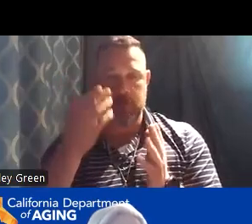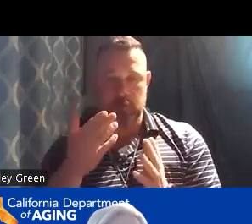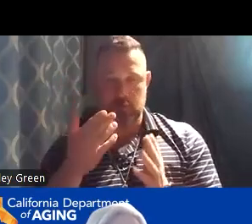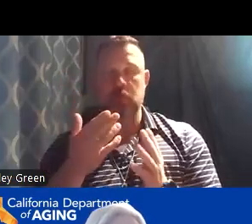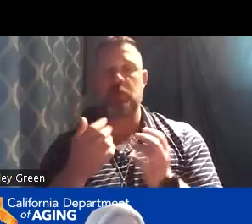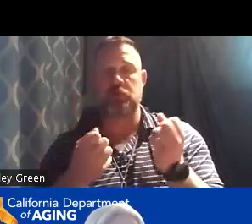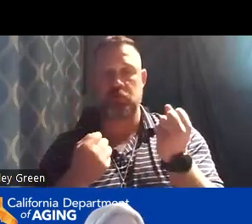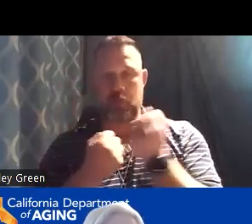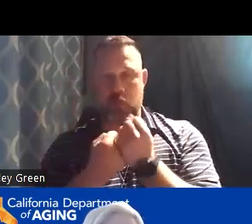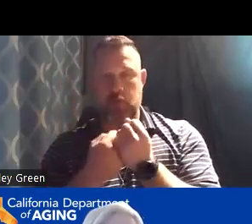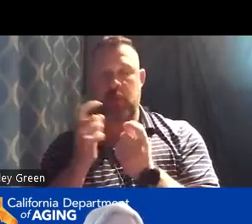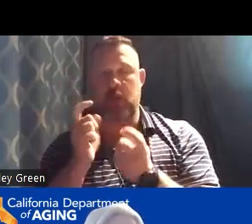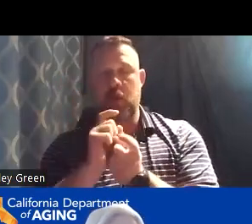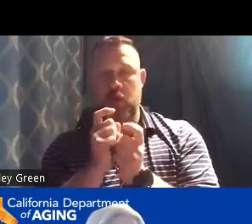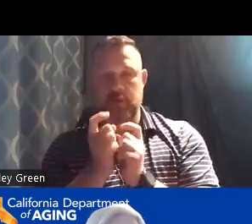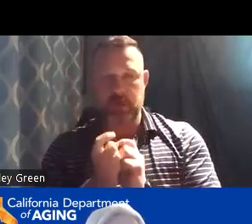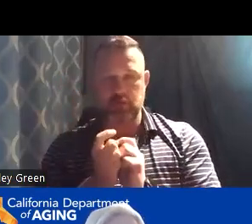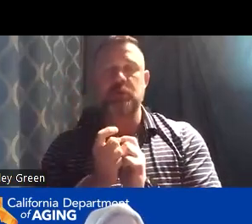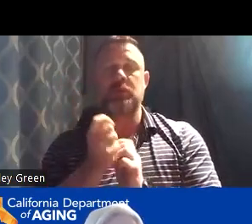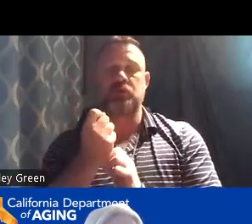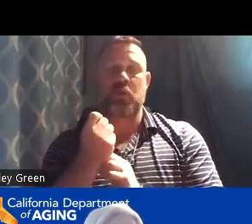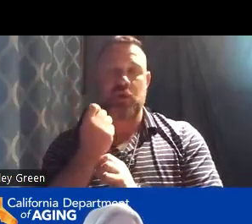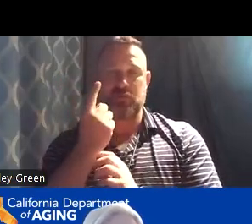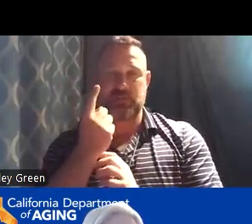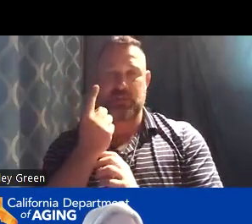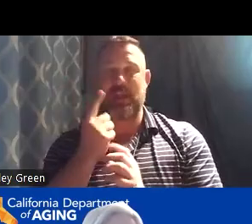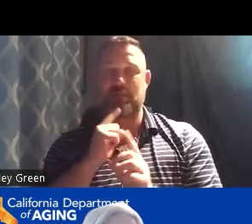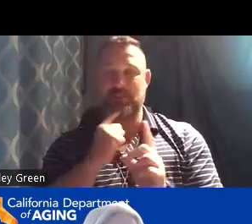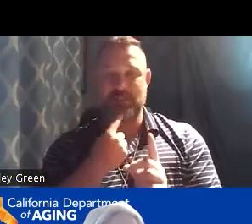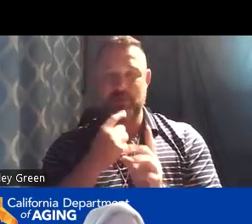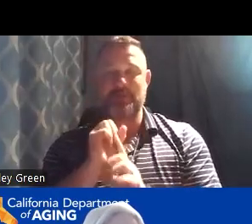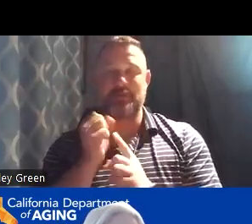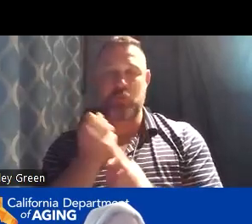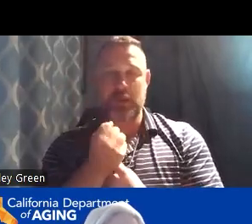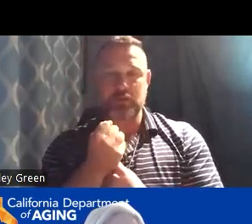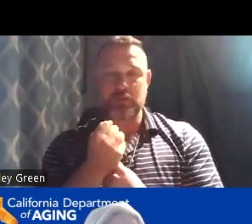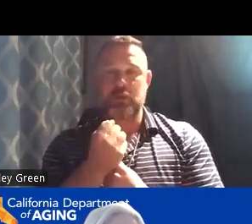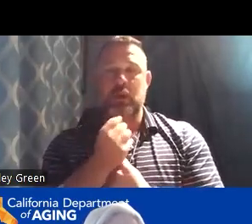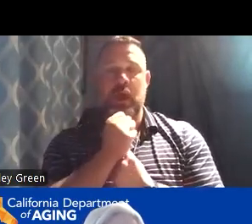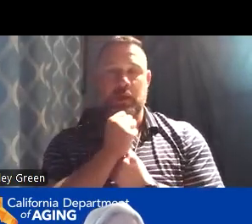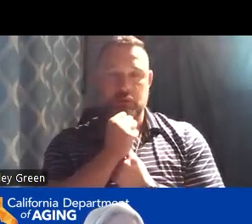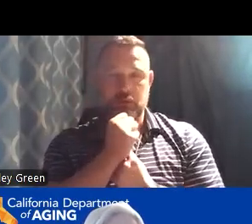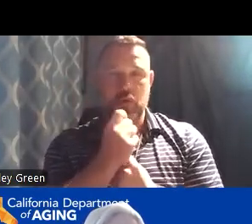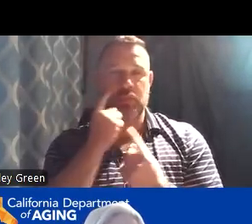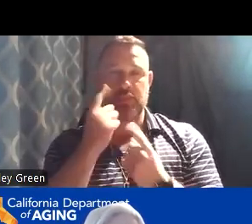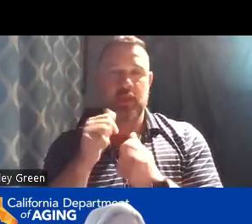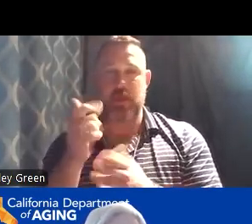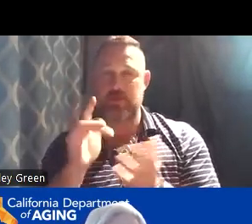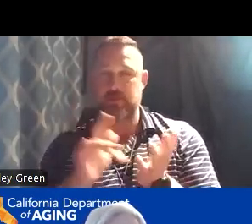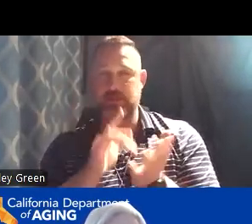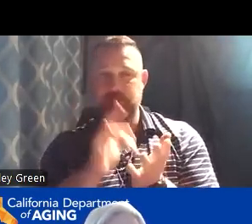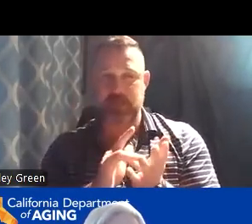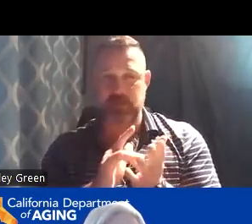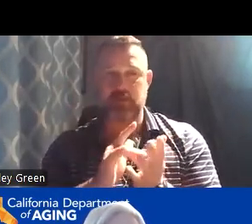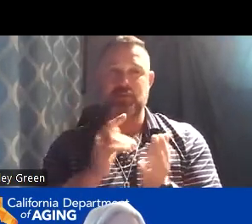that augmentation and to understand just how dire the situation is. I don't think other centers are quite